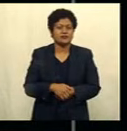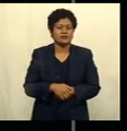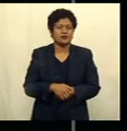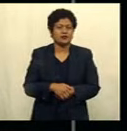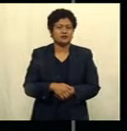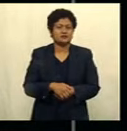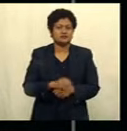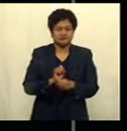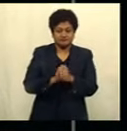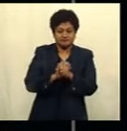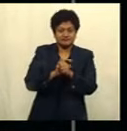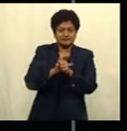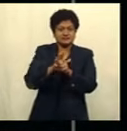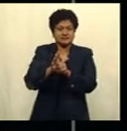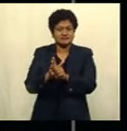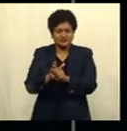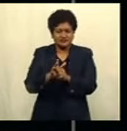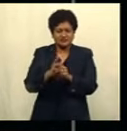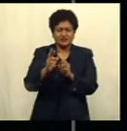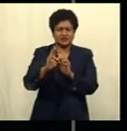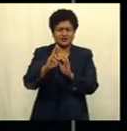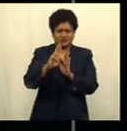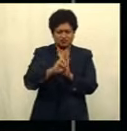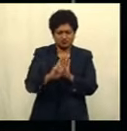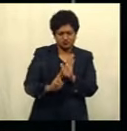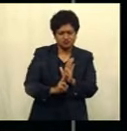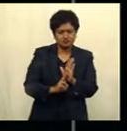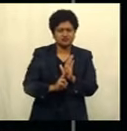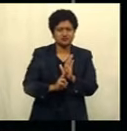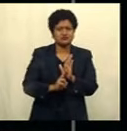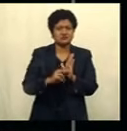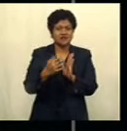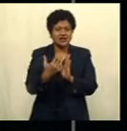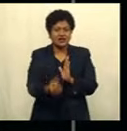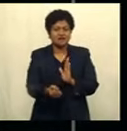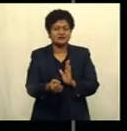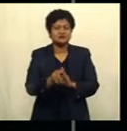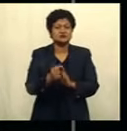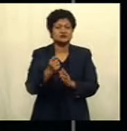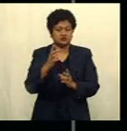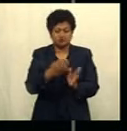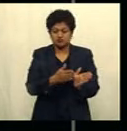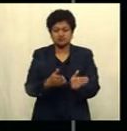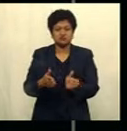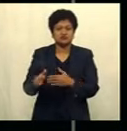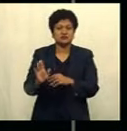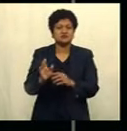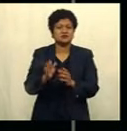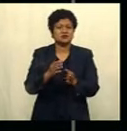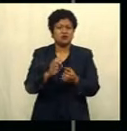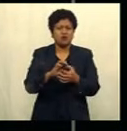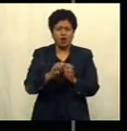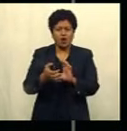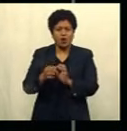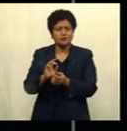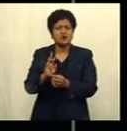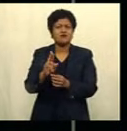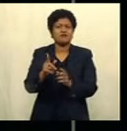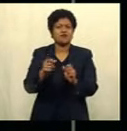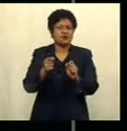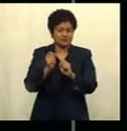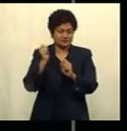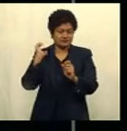Due to the pandemic and restrictions in place, preparation for the Olympics has been made more difficult for archery. With